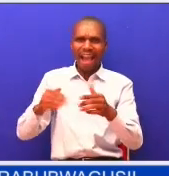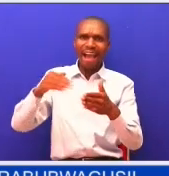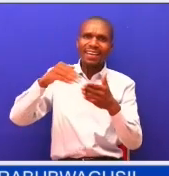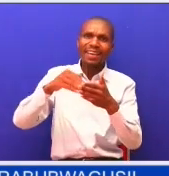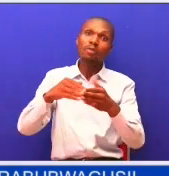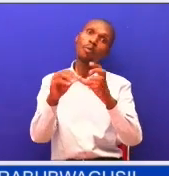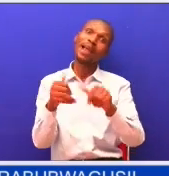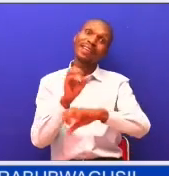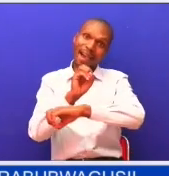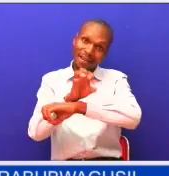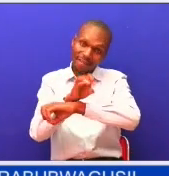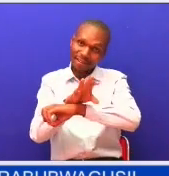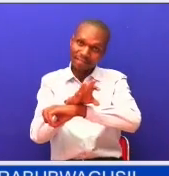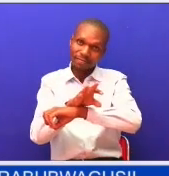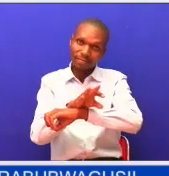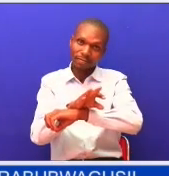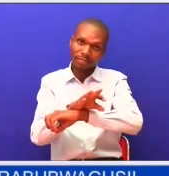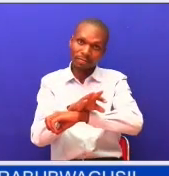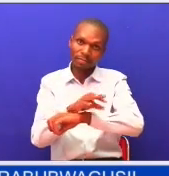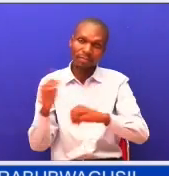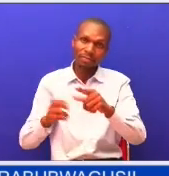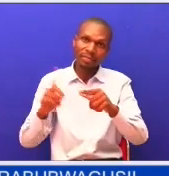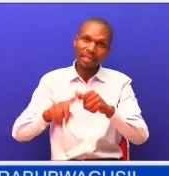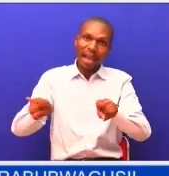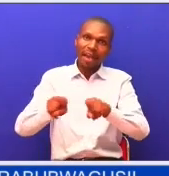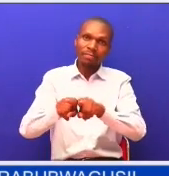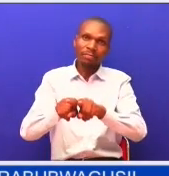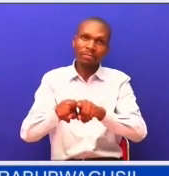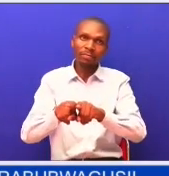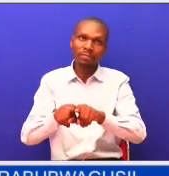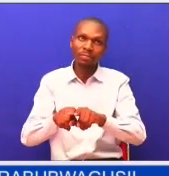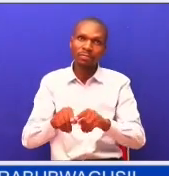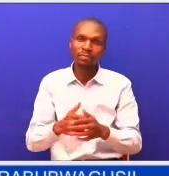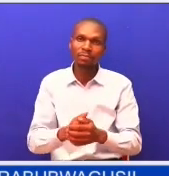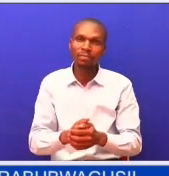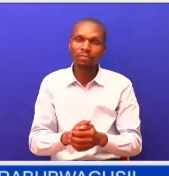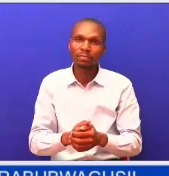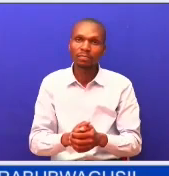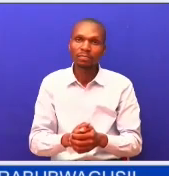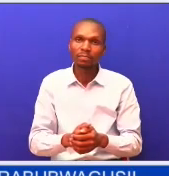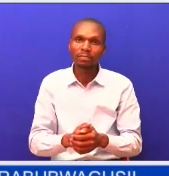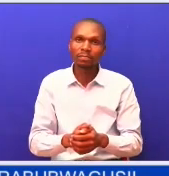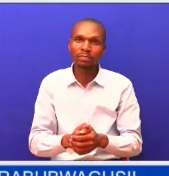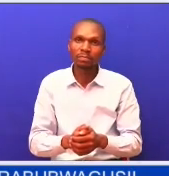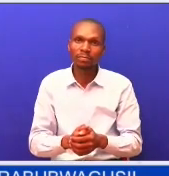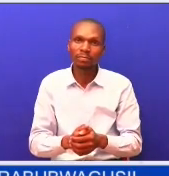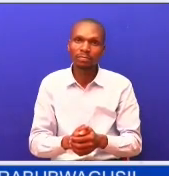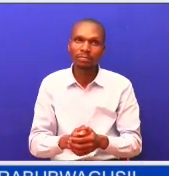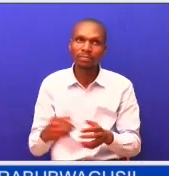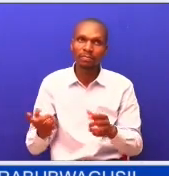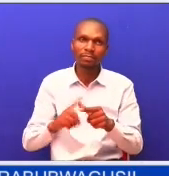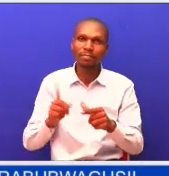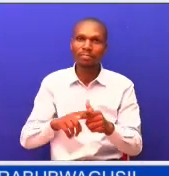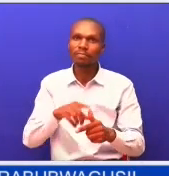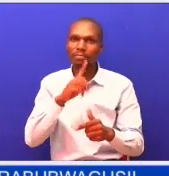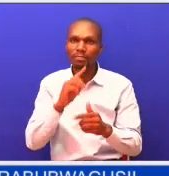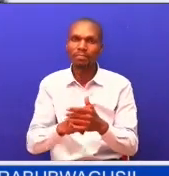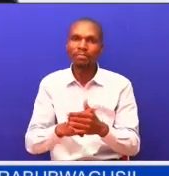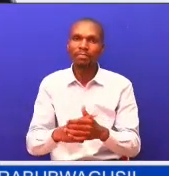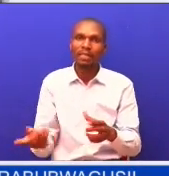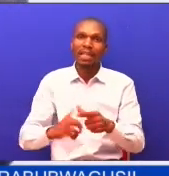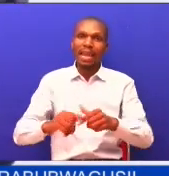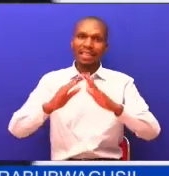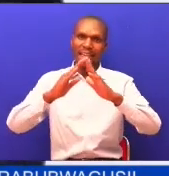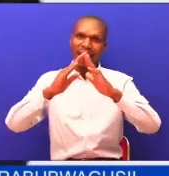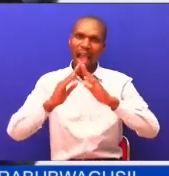clear in the local deities, because we want. I don't want this house